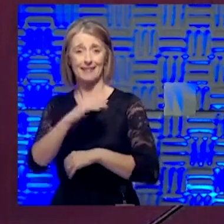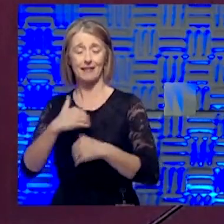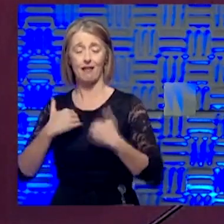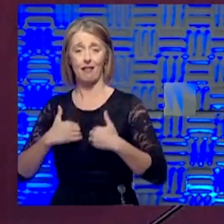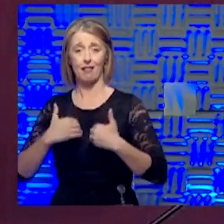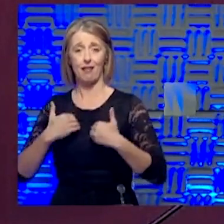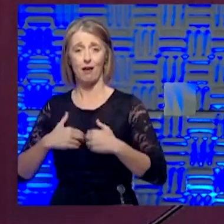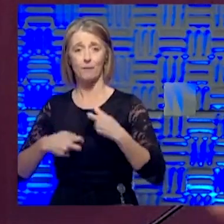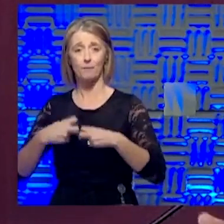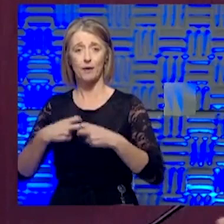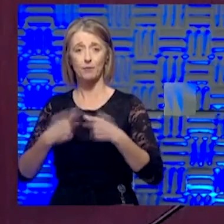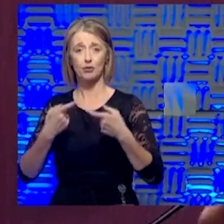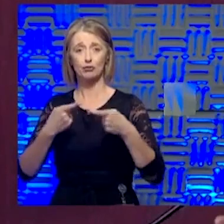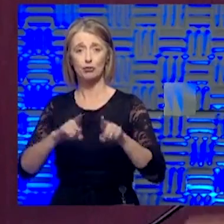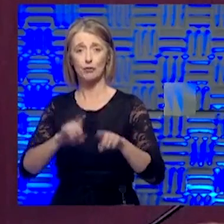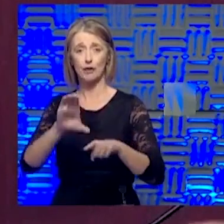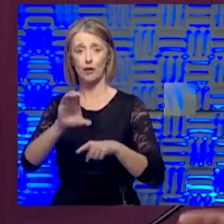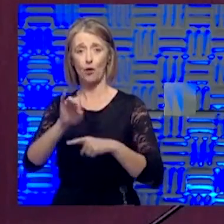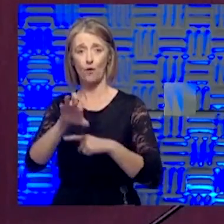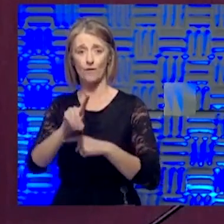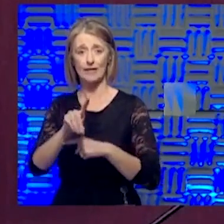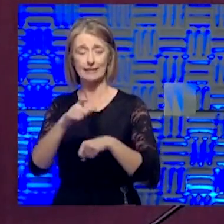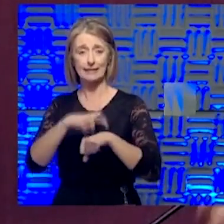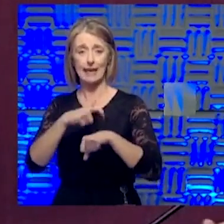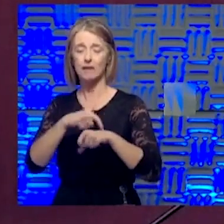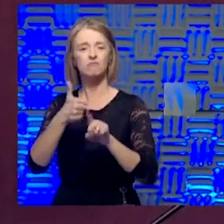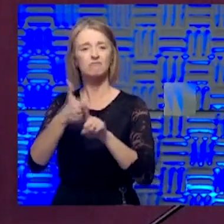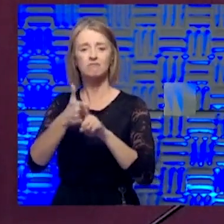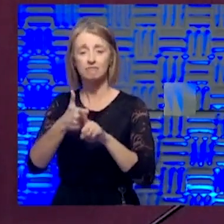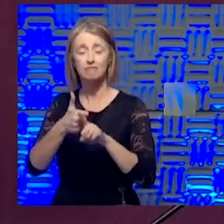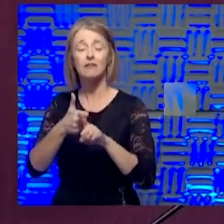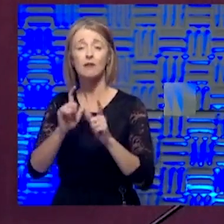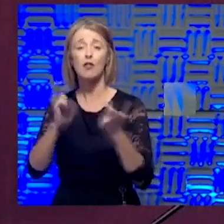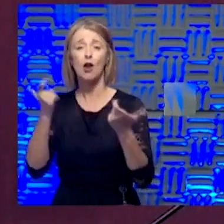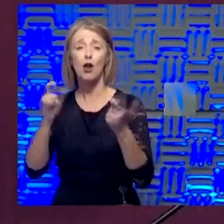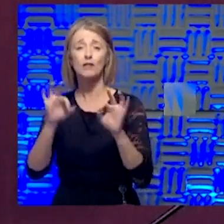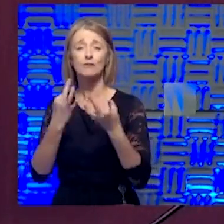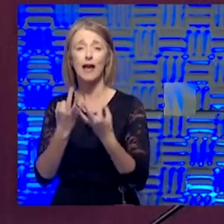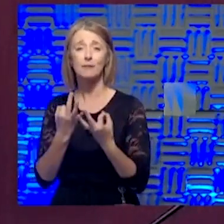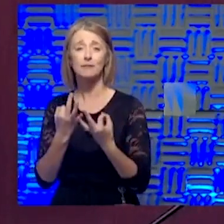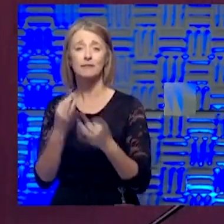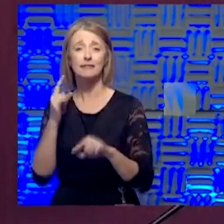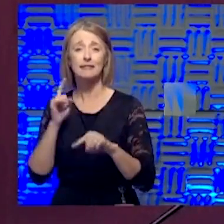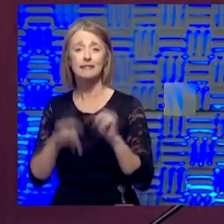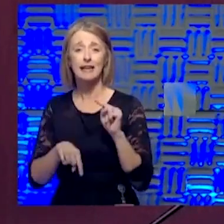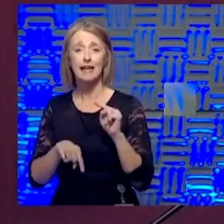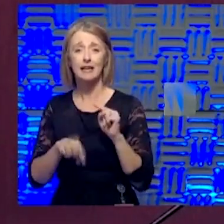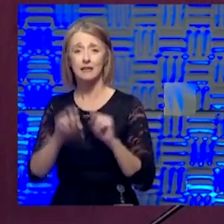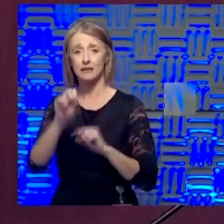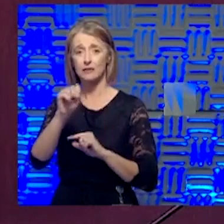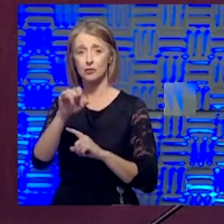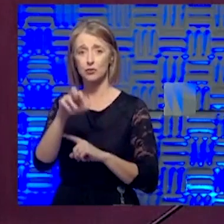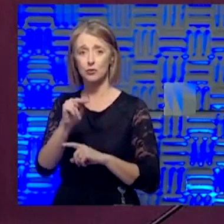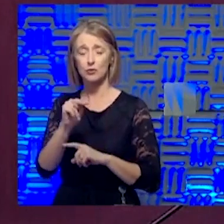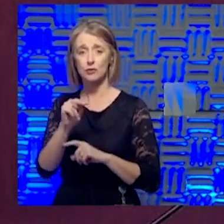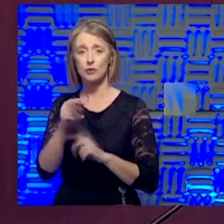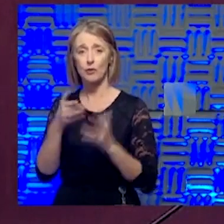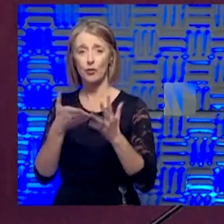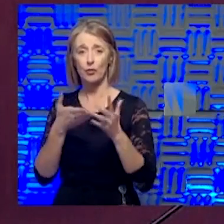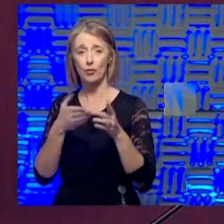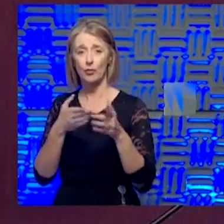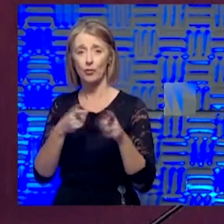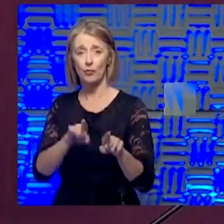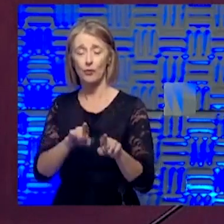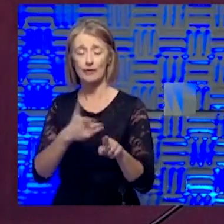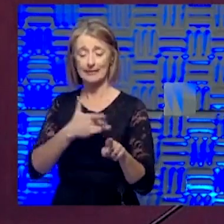lungs during this time, and it was just so difficult because we're a large family, and I can only imagine what Susan is going through. But let's